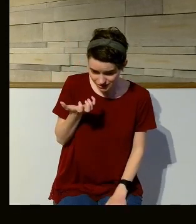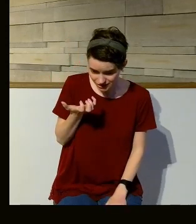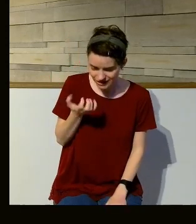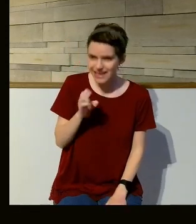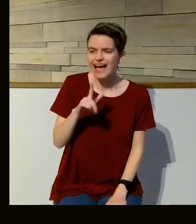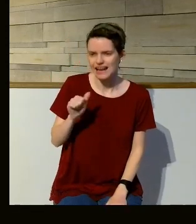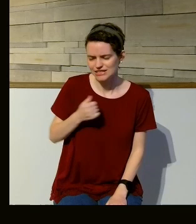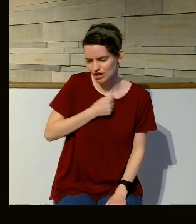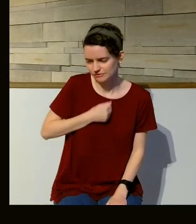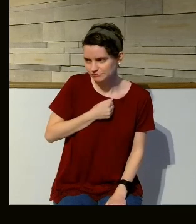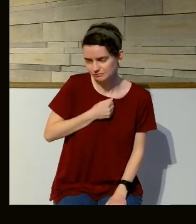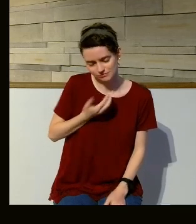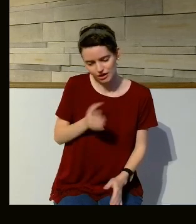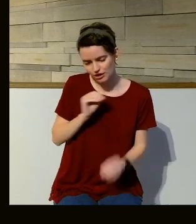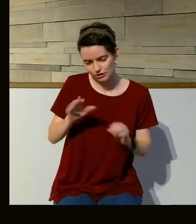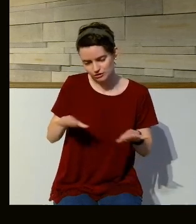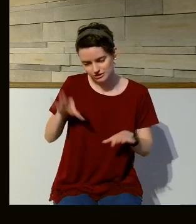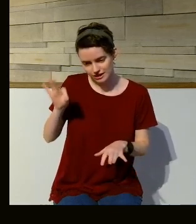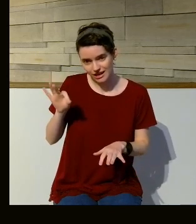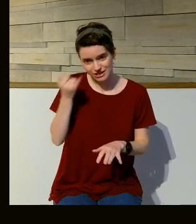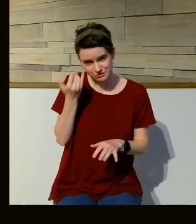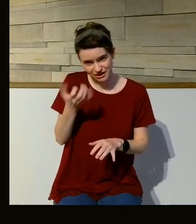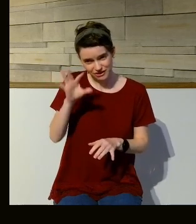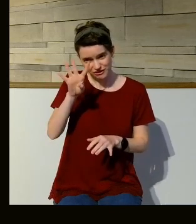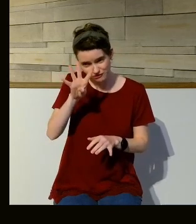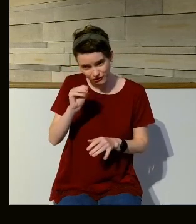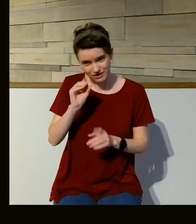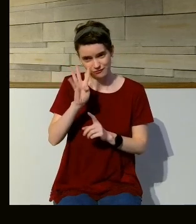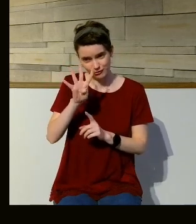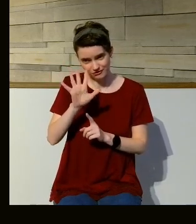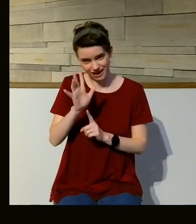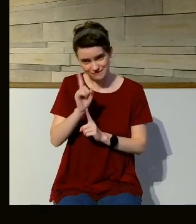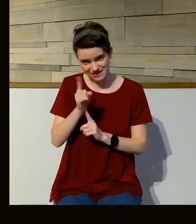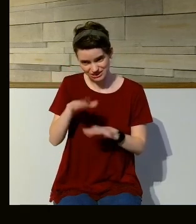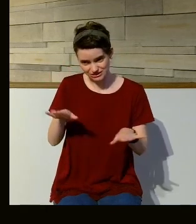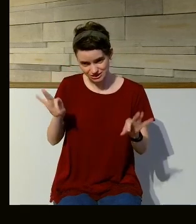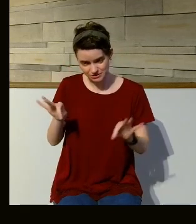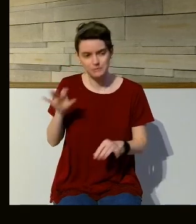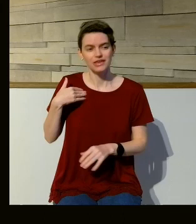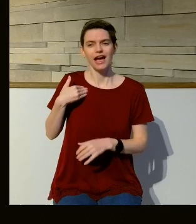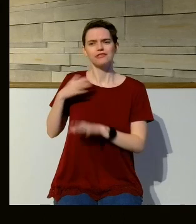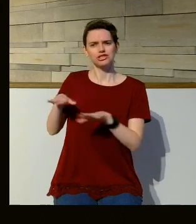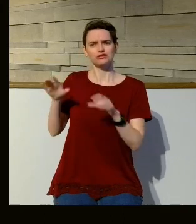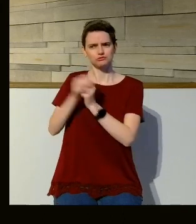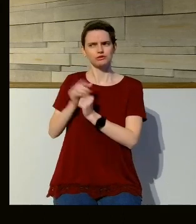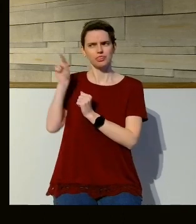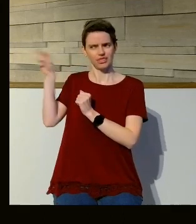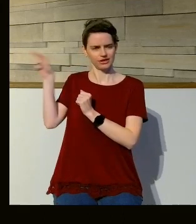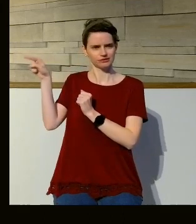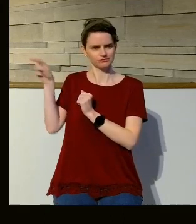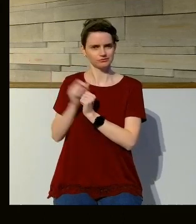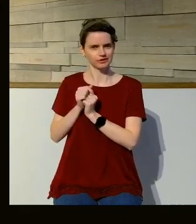not Emma, Ella, thank you, yes. Unless you want a 40-minute or 45-minute children's sermon. But we do have We Worship right over there with Miss Barbara.